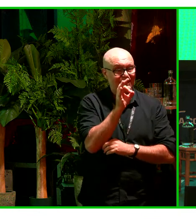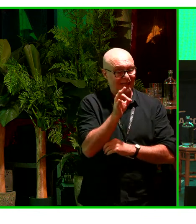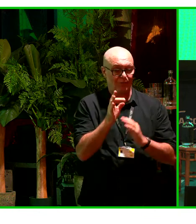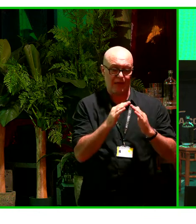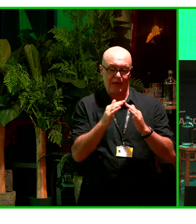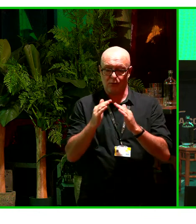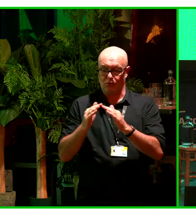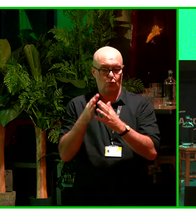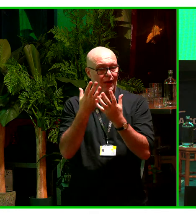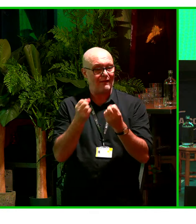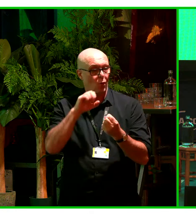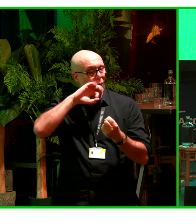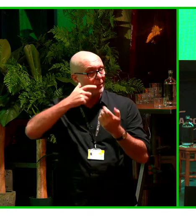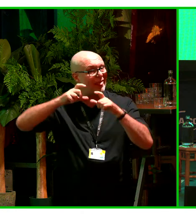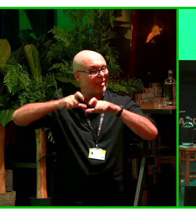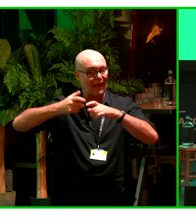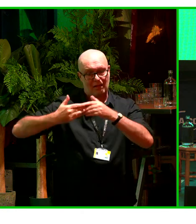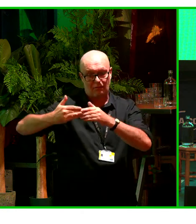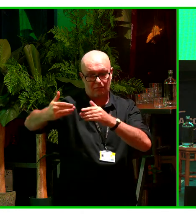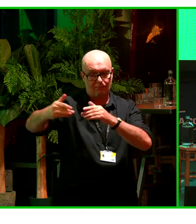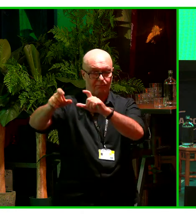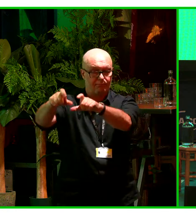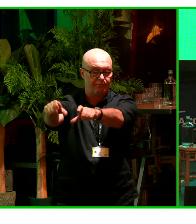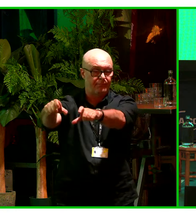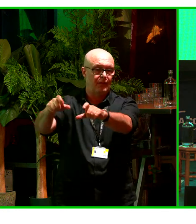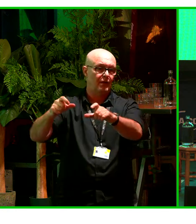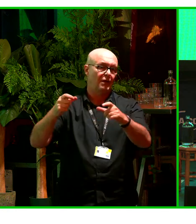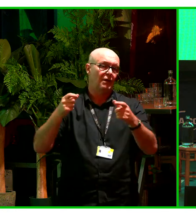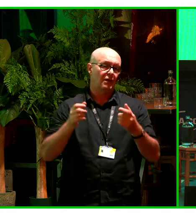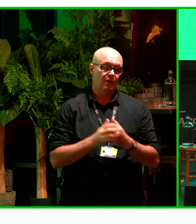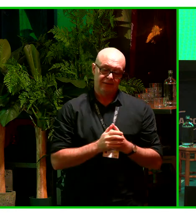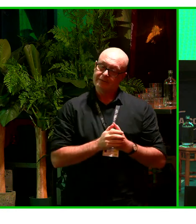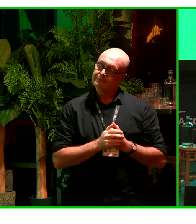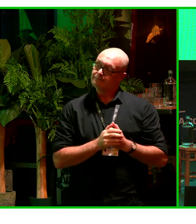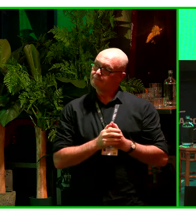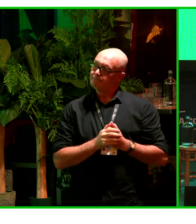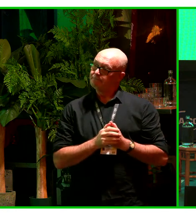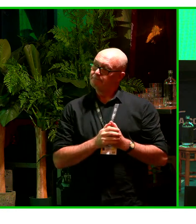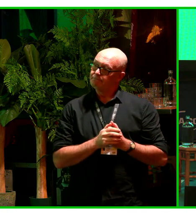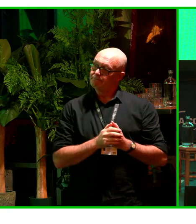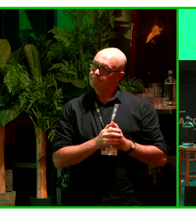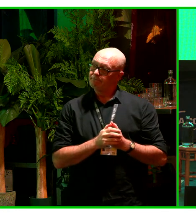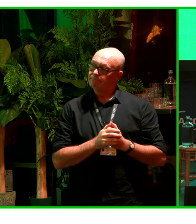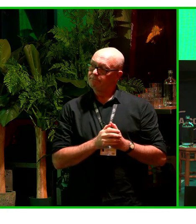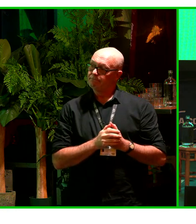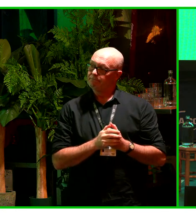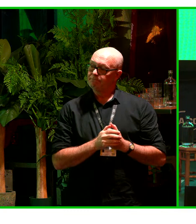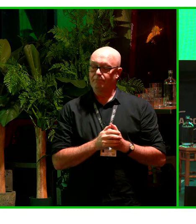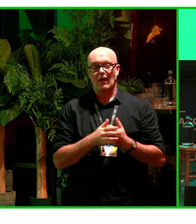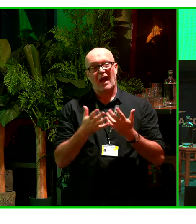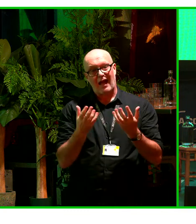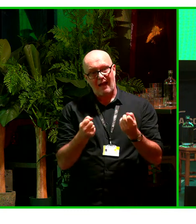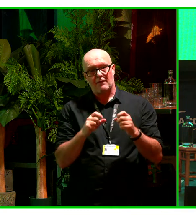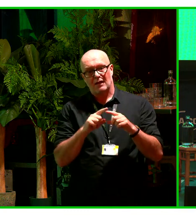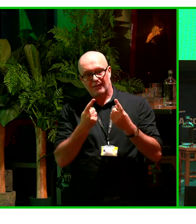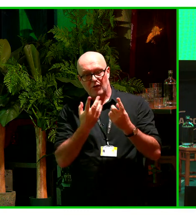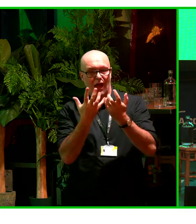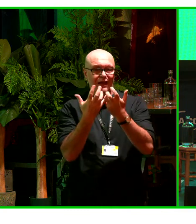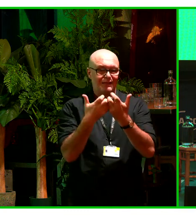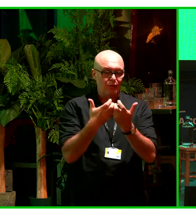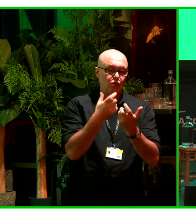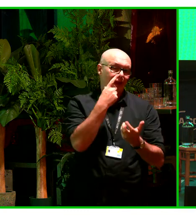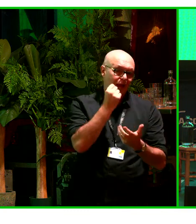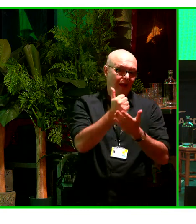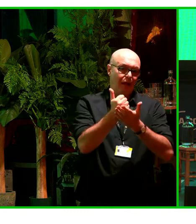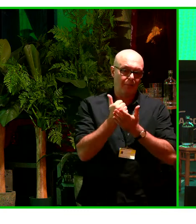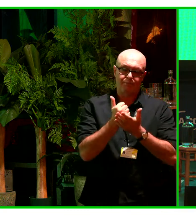us. So new build, you've heard, you can get new build to EPCA. There are various technologies, and those